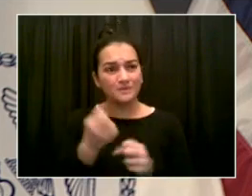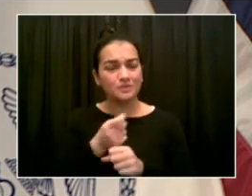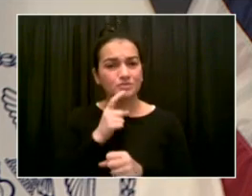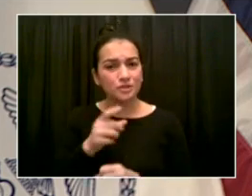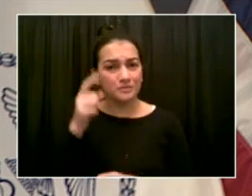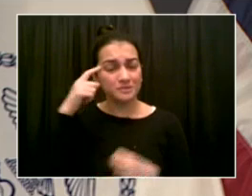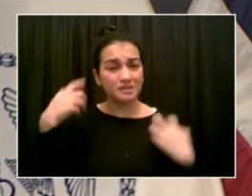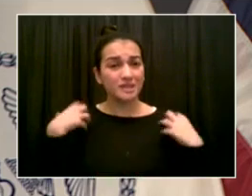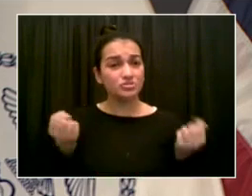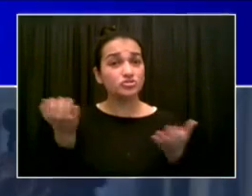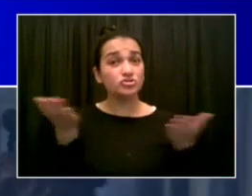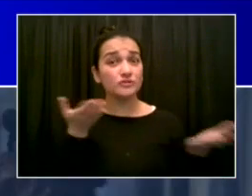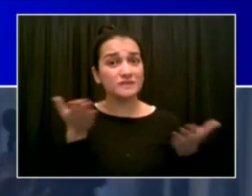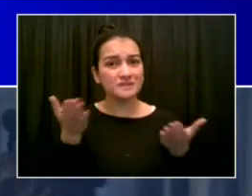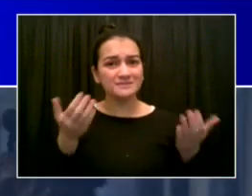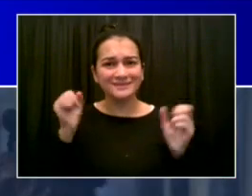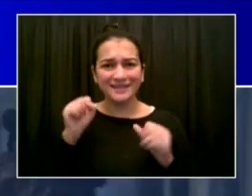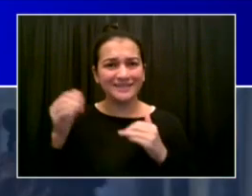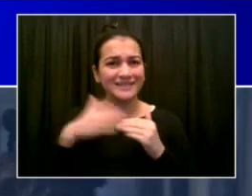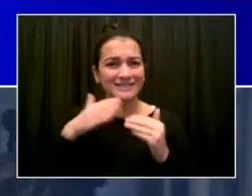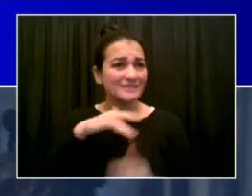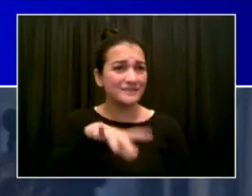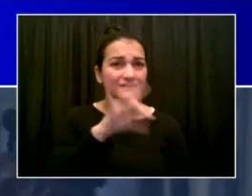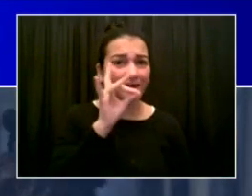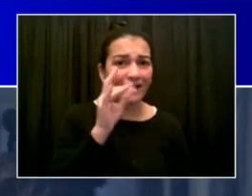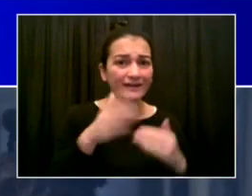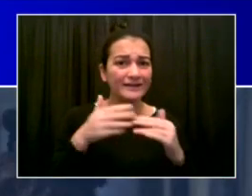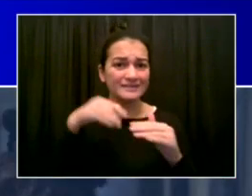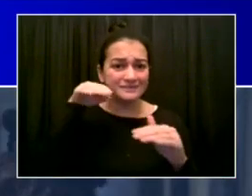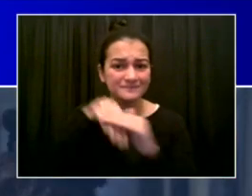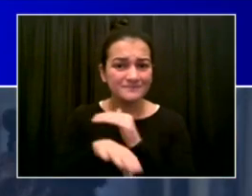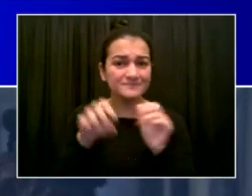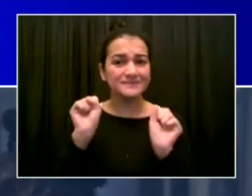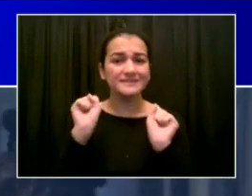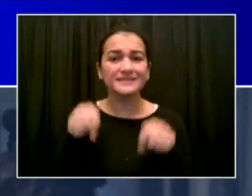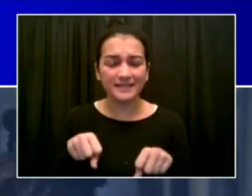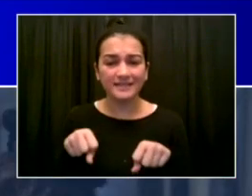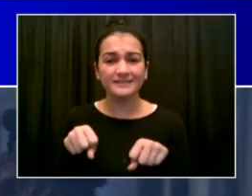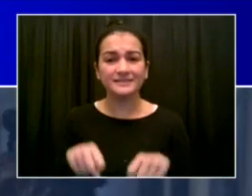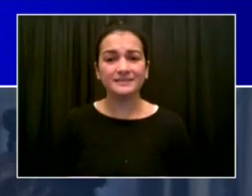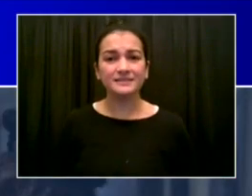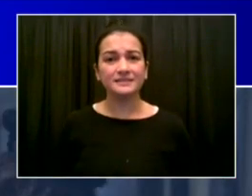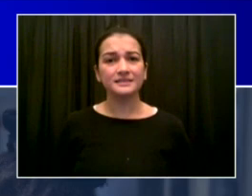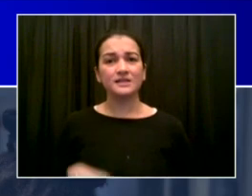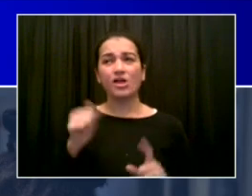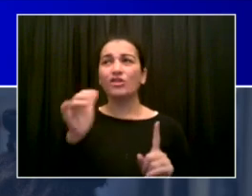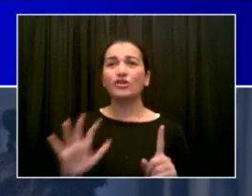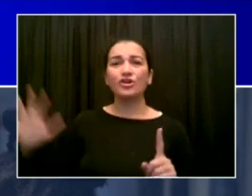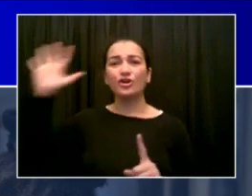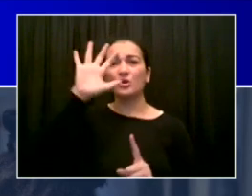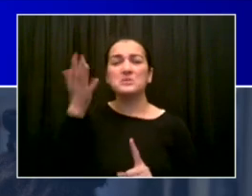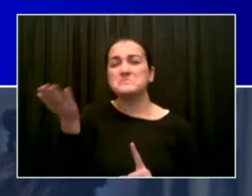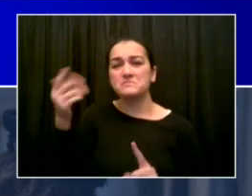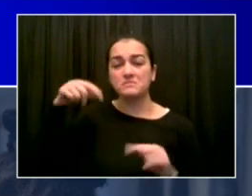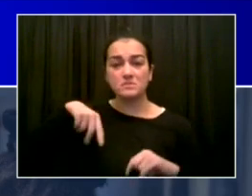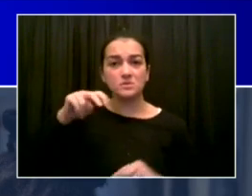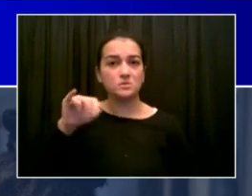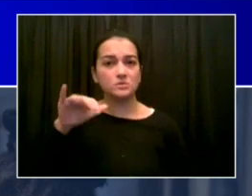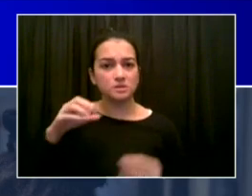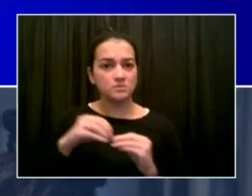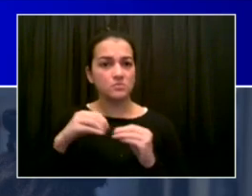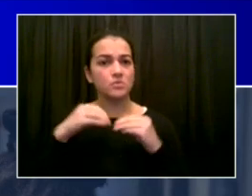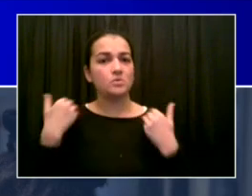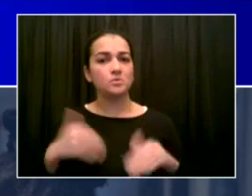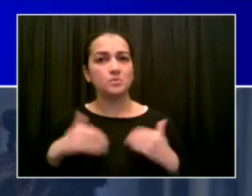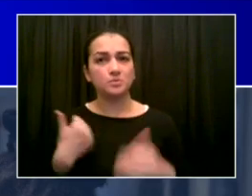years ago, NYC Well was launched, 888-NYC-WELL. Since that time, this